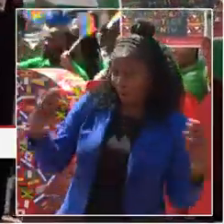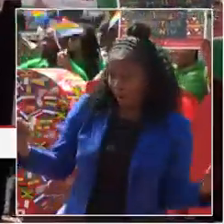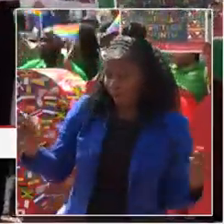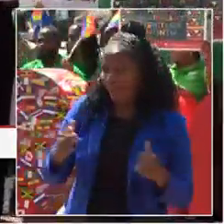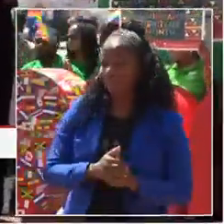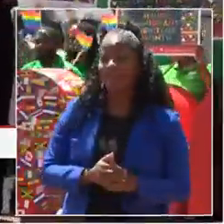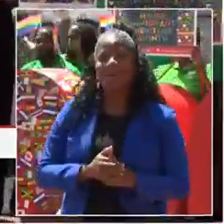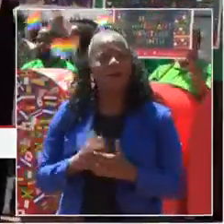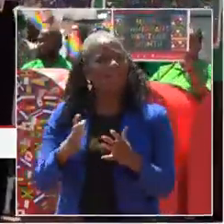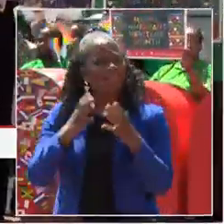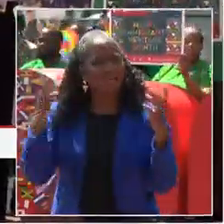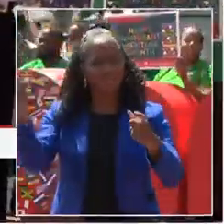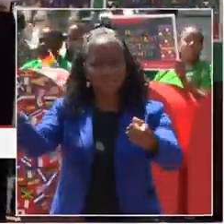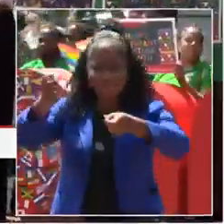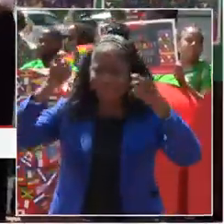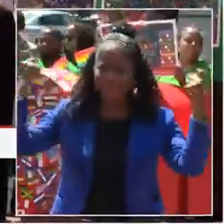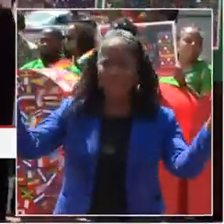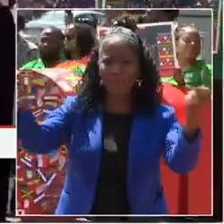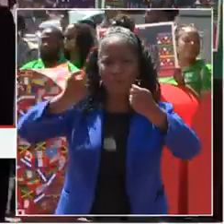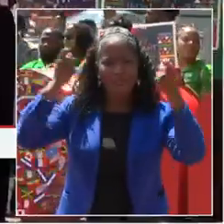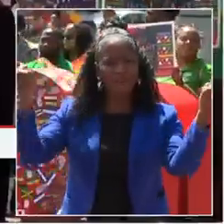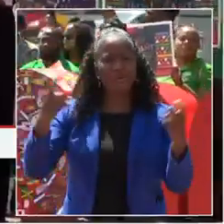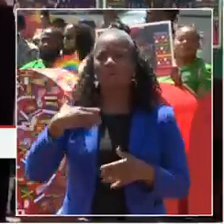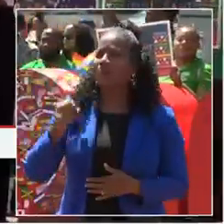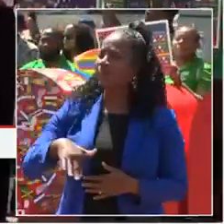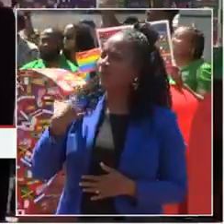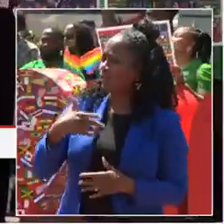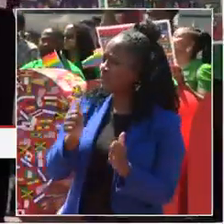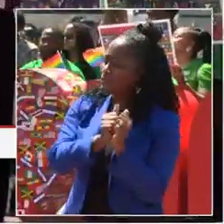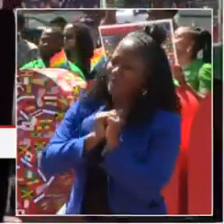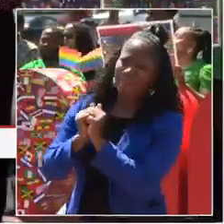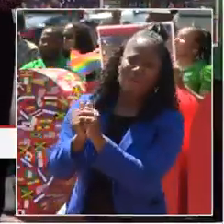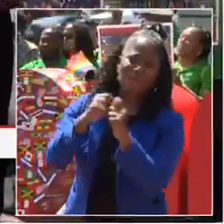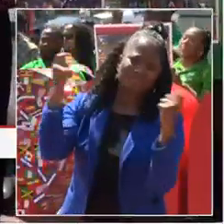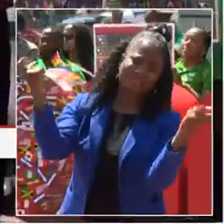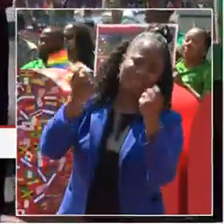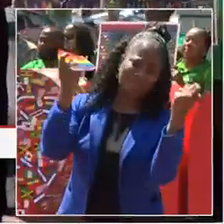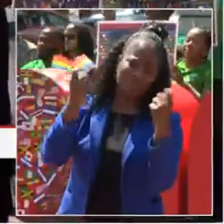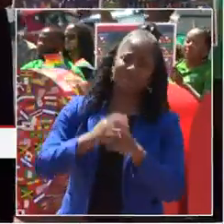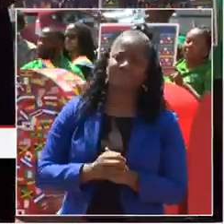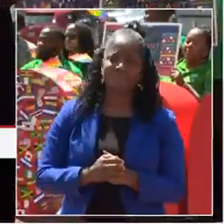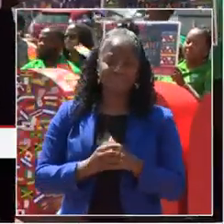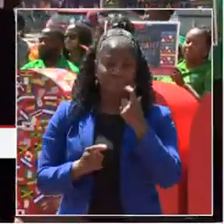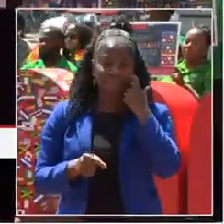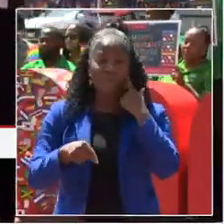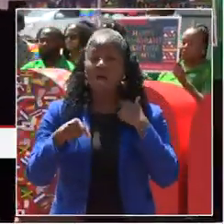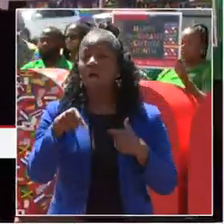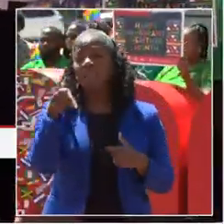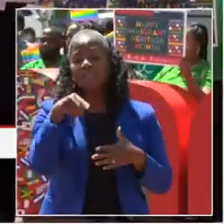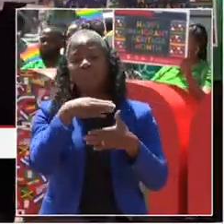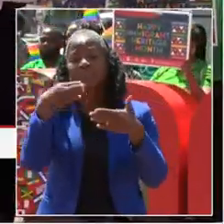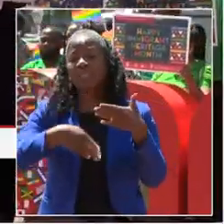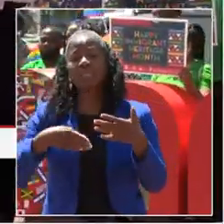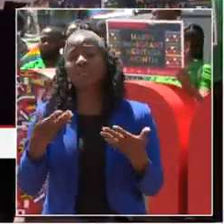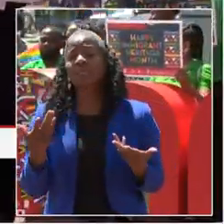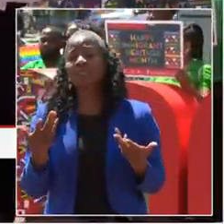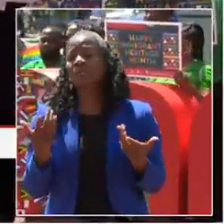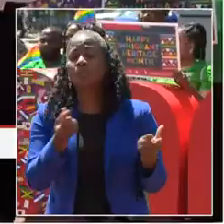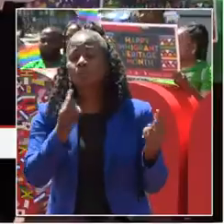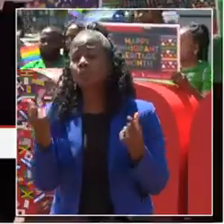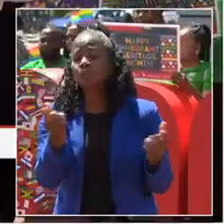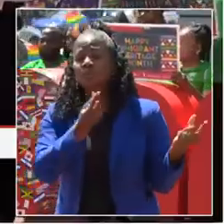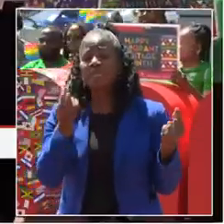lot to celebrate and a lot to celebrate together. So this weekend, we have the Pride Parade